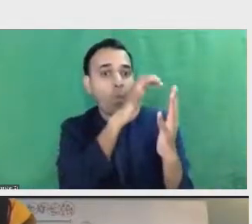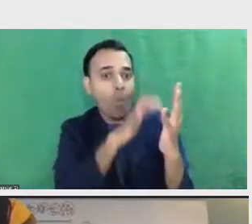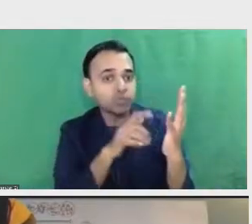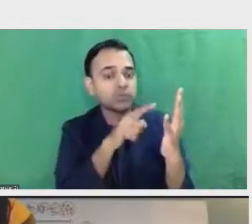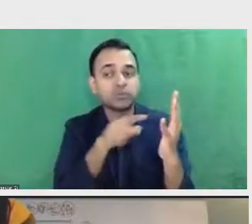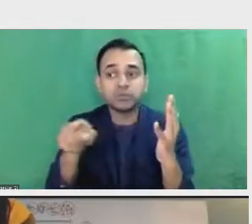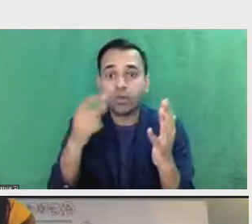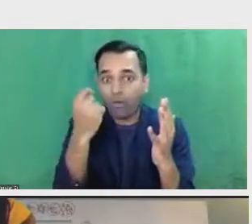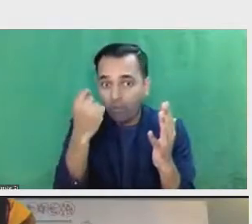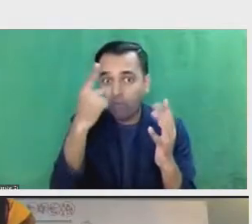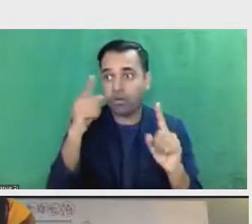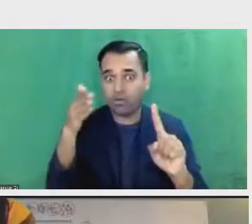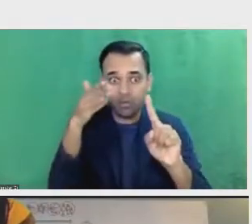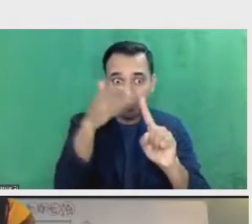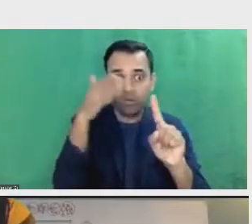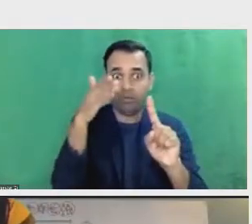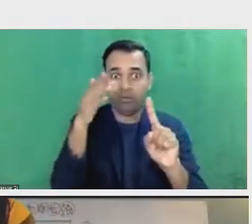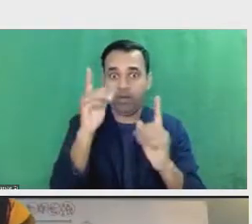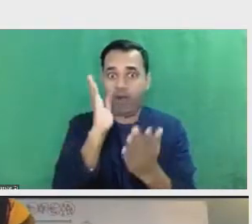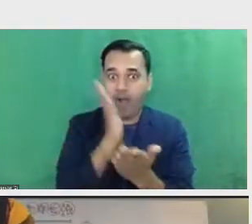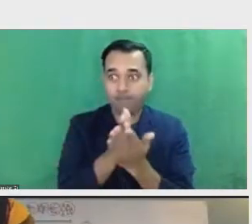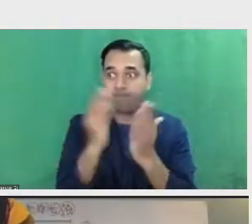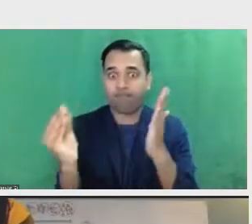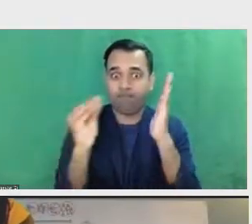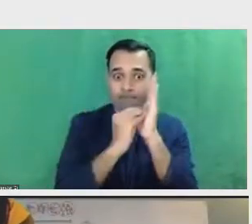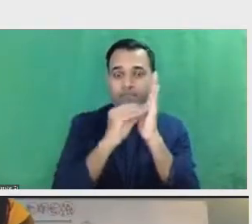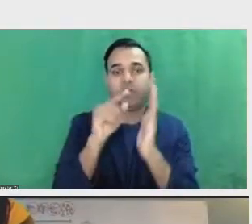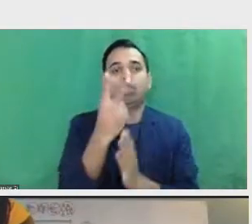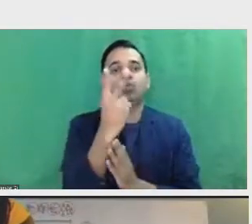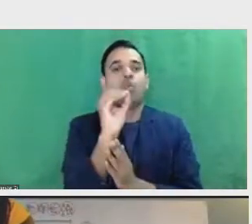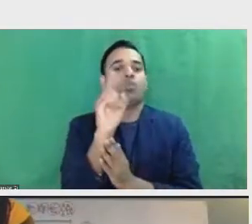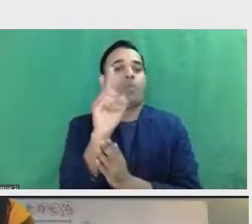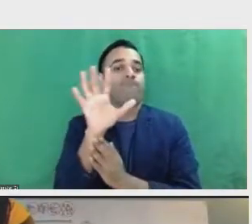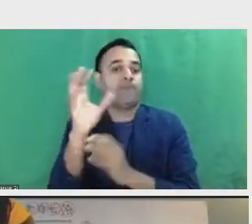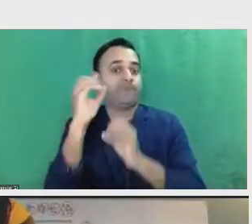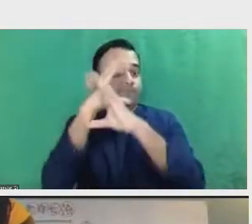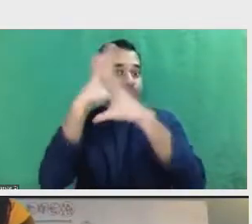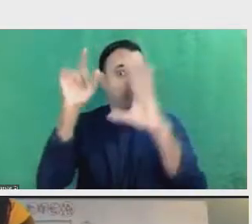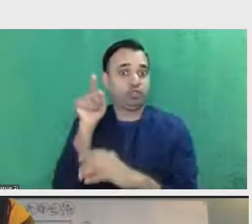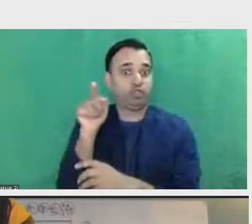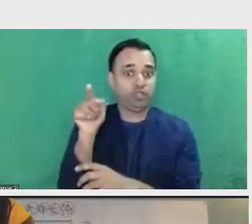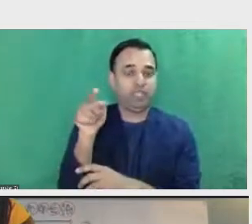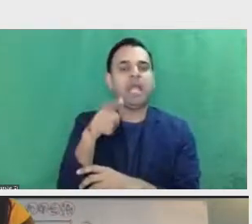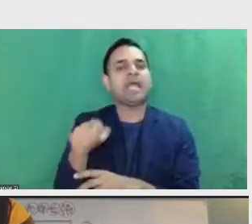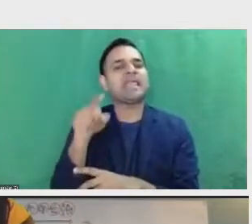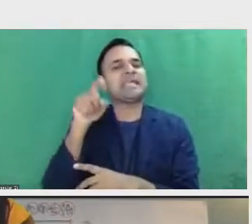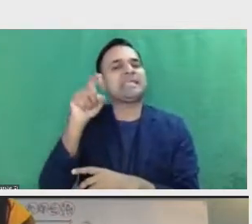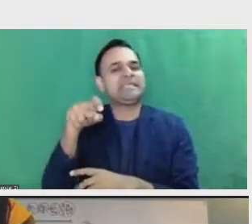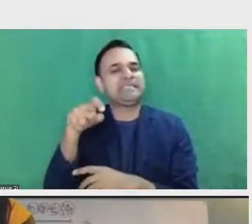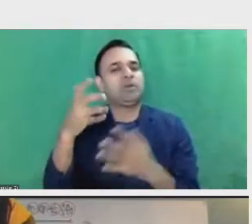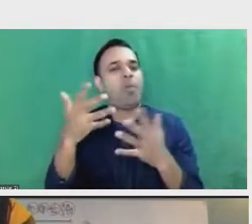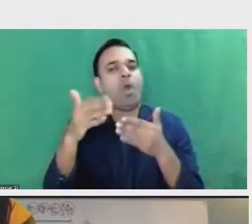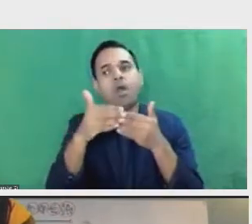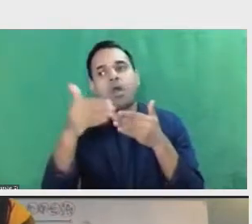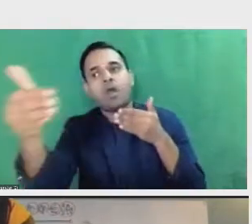Global Biodiversity Framework and the post-2020 Gender Plan of Action are aligned and are complementary